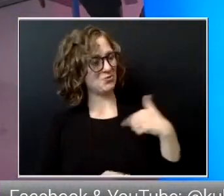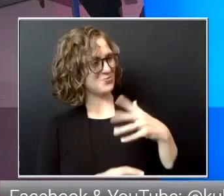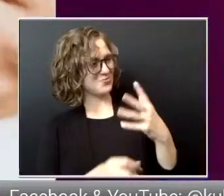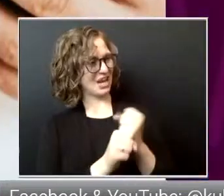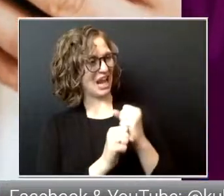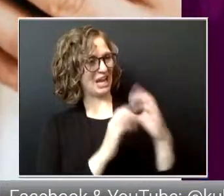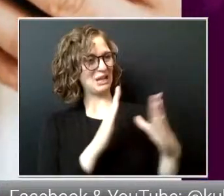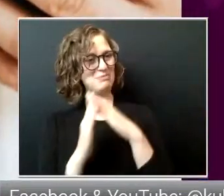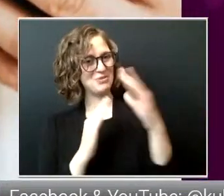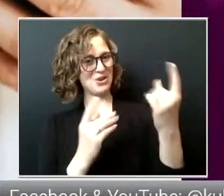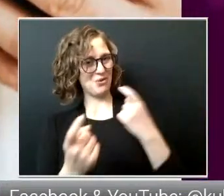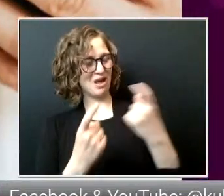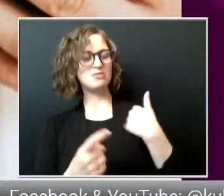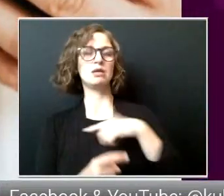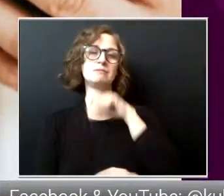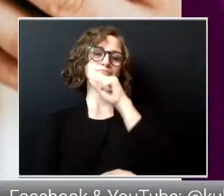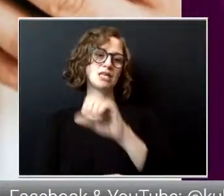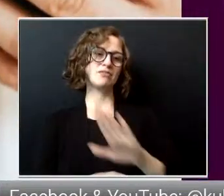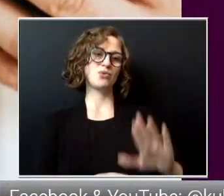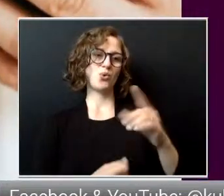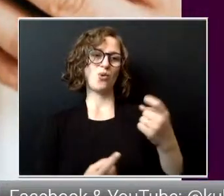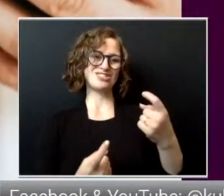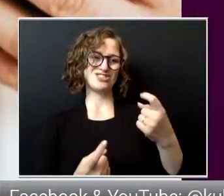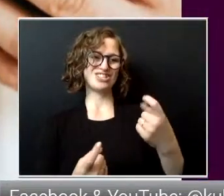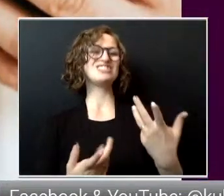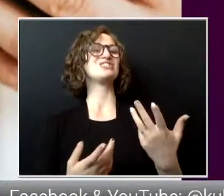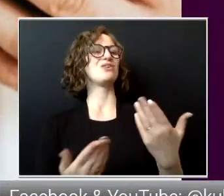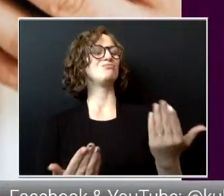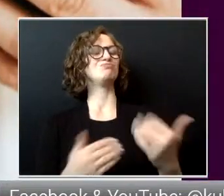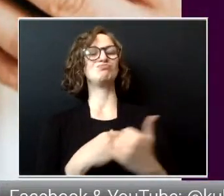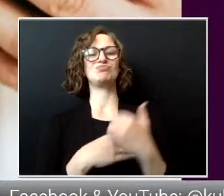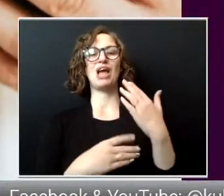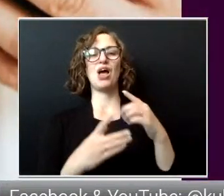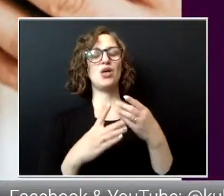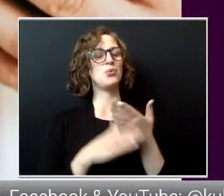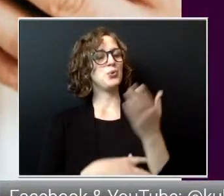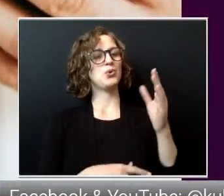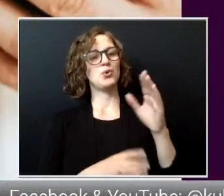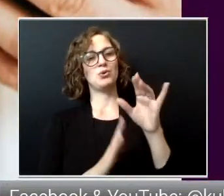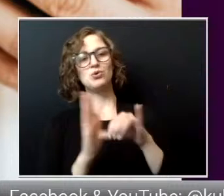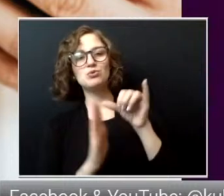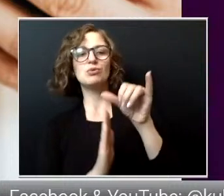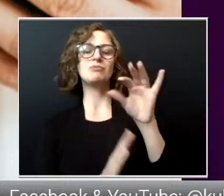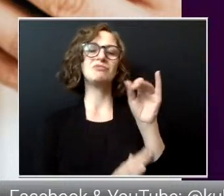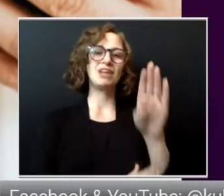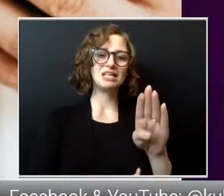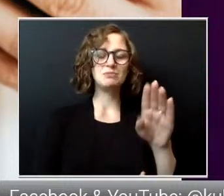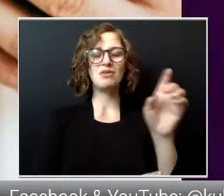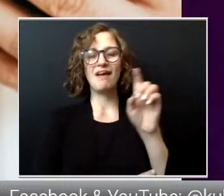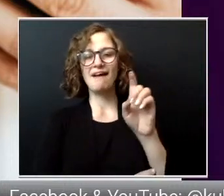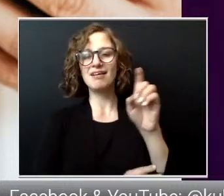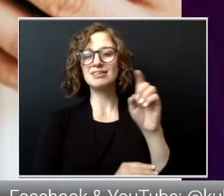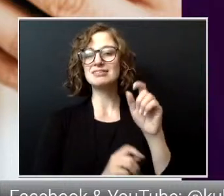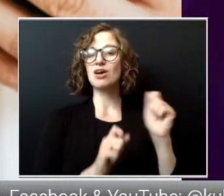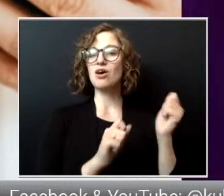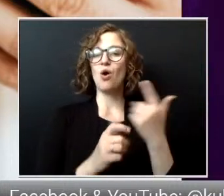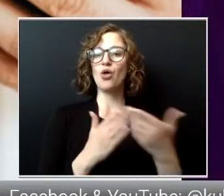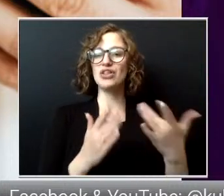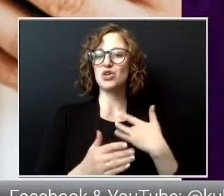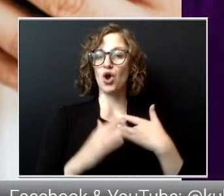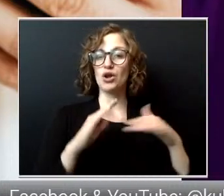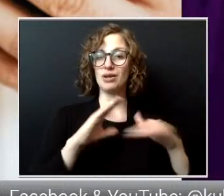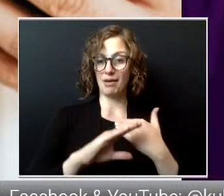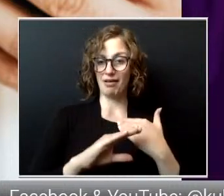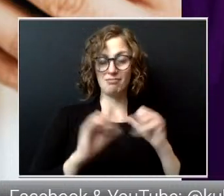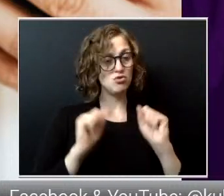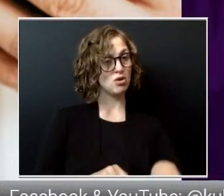viewer questions, so be sure to send them to us on YouTube, Facebook, the X platform, and the All Things Heart email. You can connect with us in real time with the